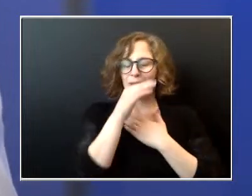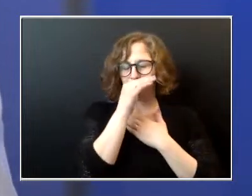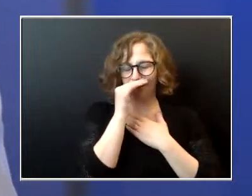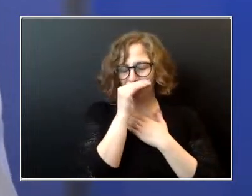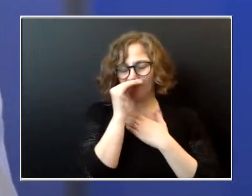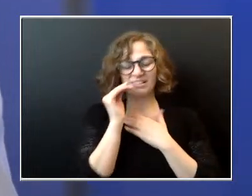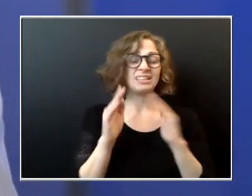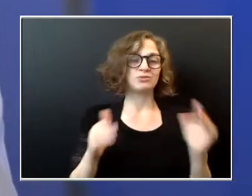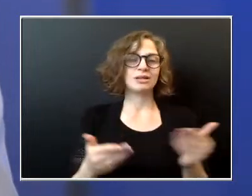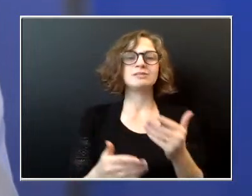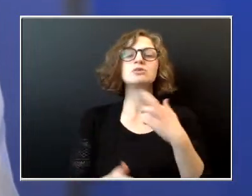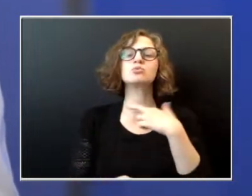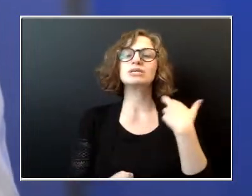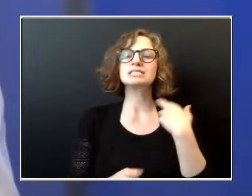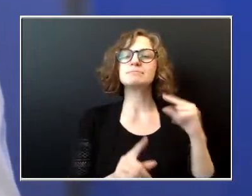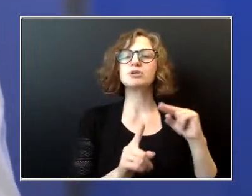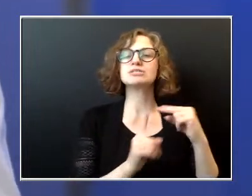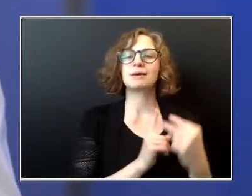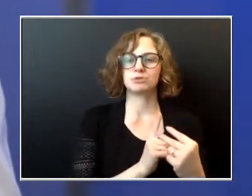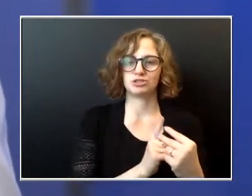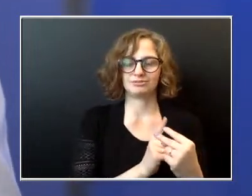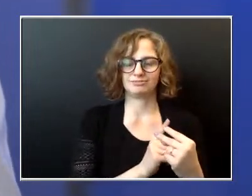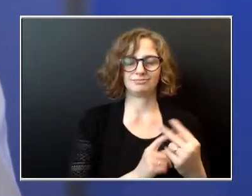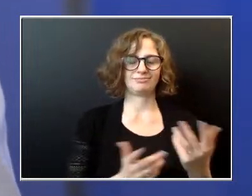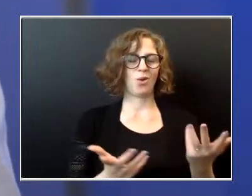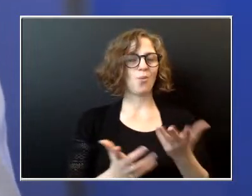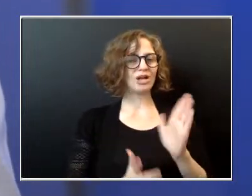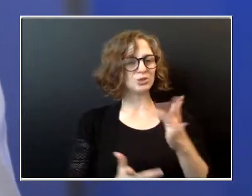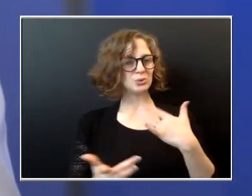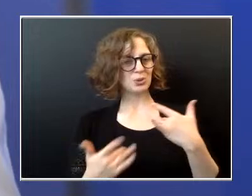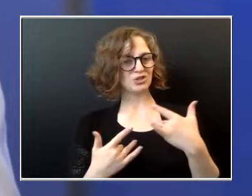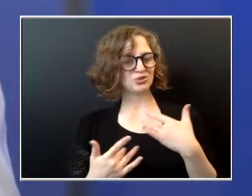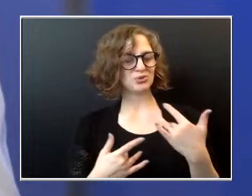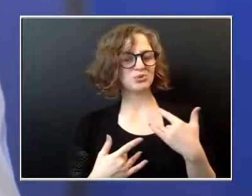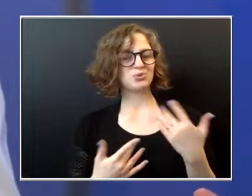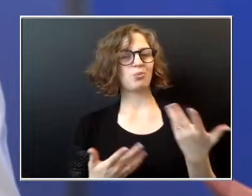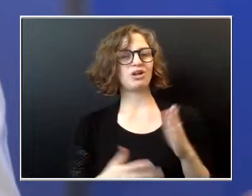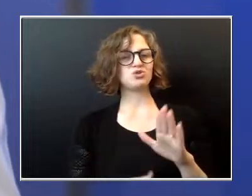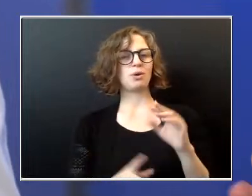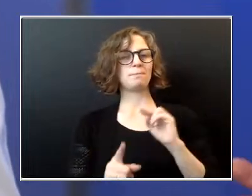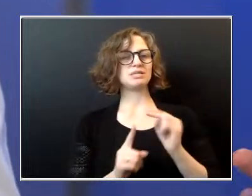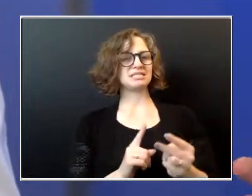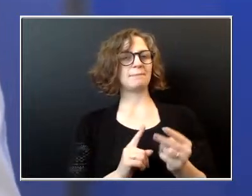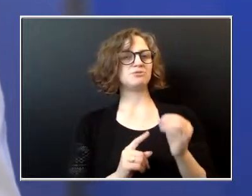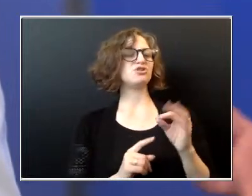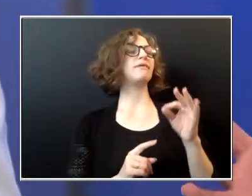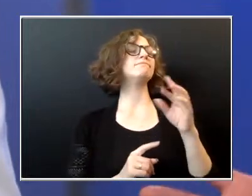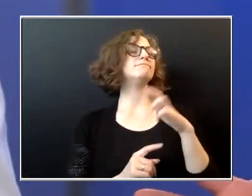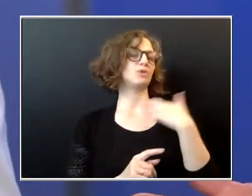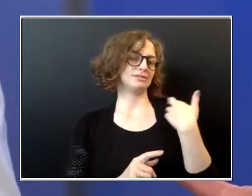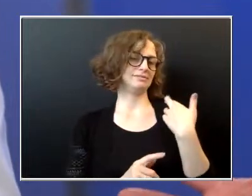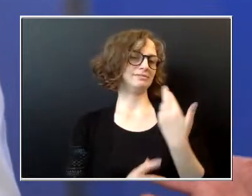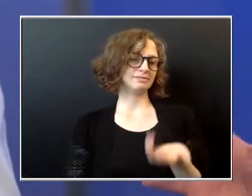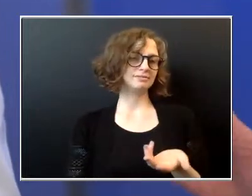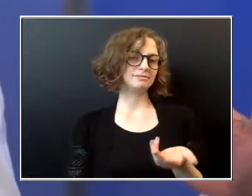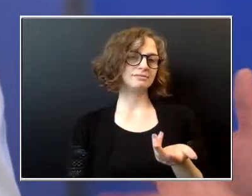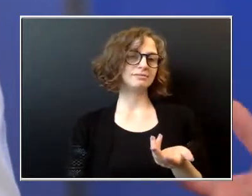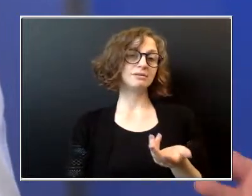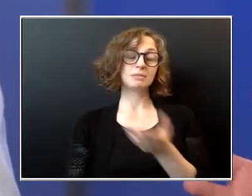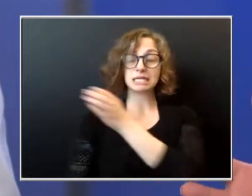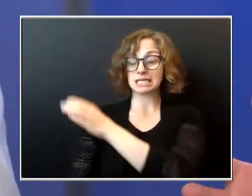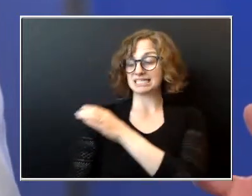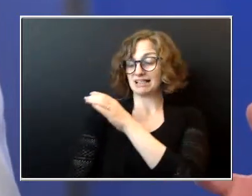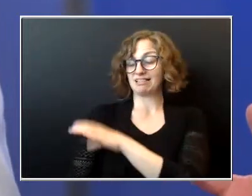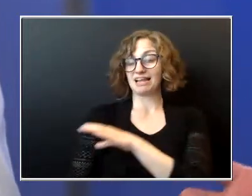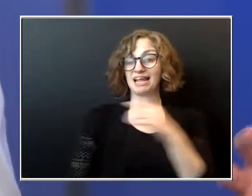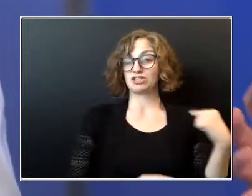is your concern? What is your perception of risk? Because based on that, as clinical genetic counselors, we